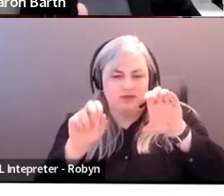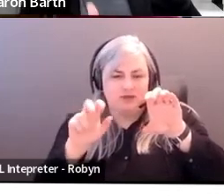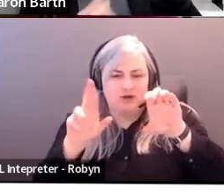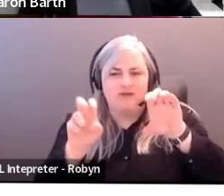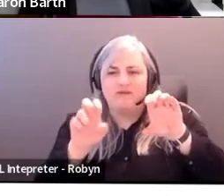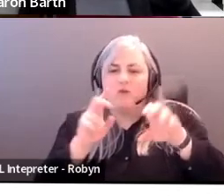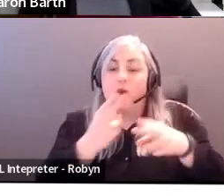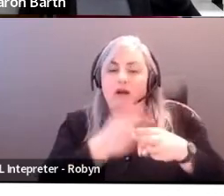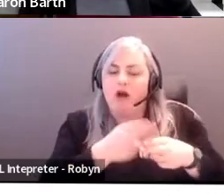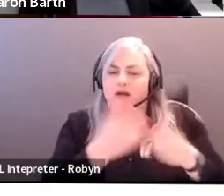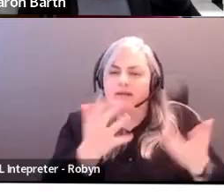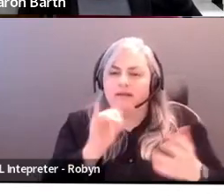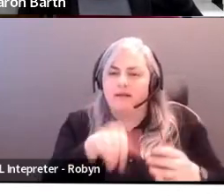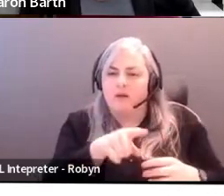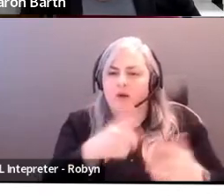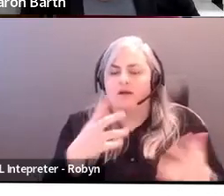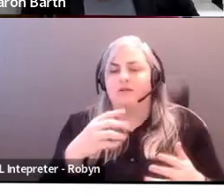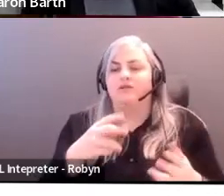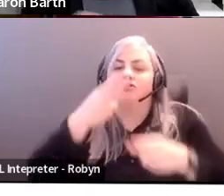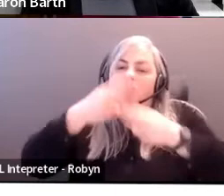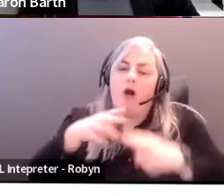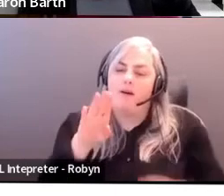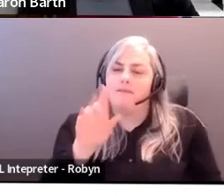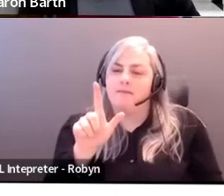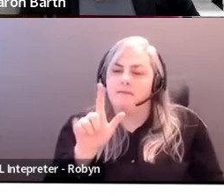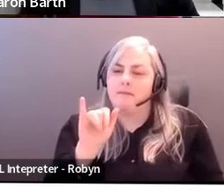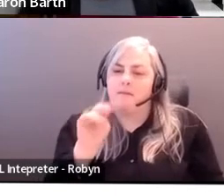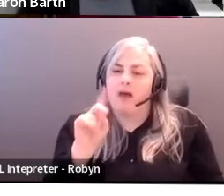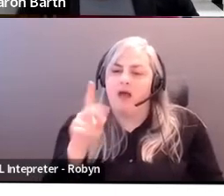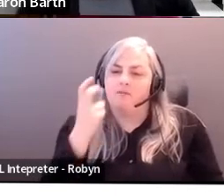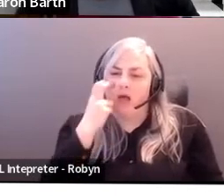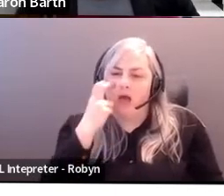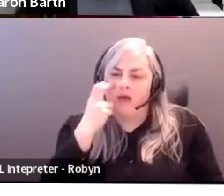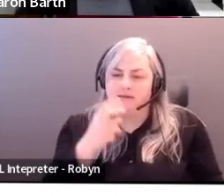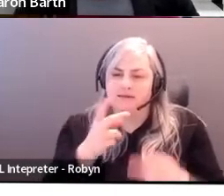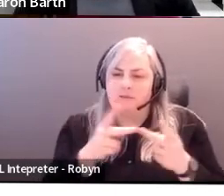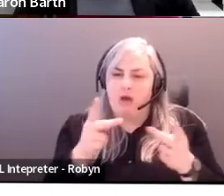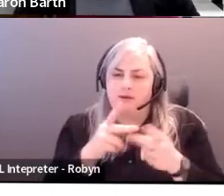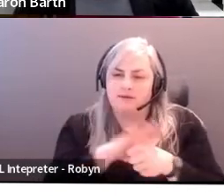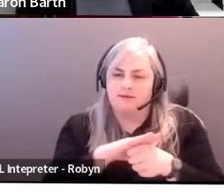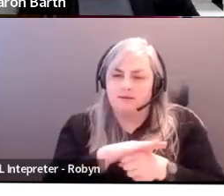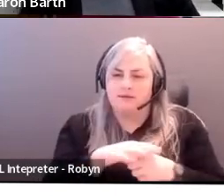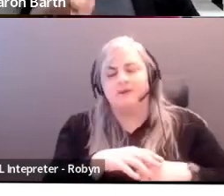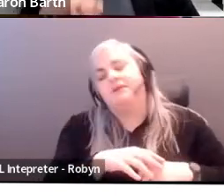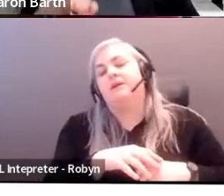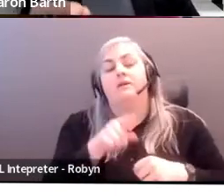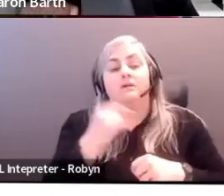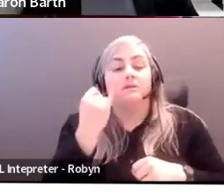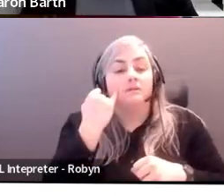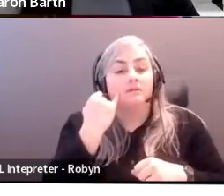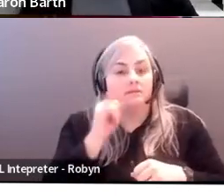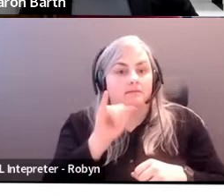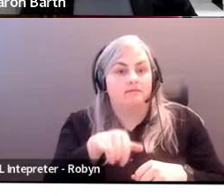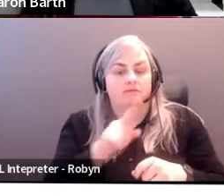Yeah, perfect. A blind spot. Okay, but let's think about it for a second. If this were a true blind